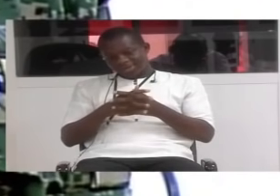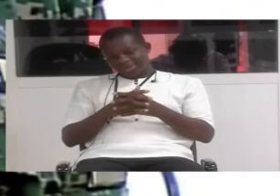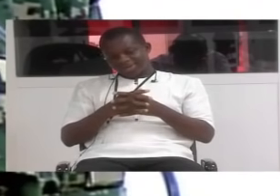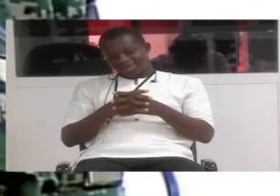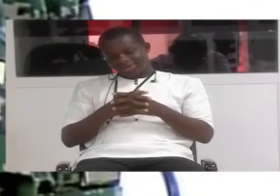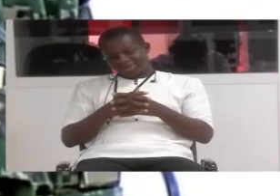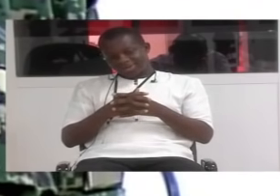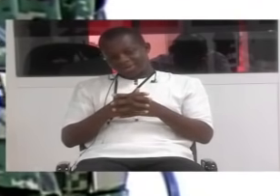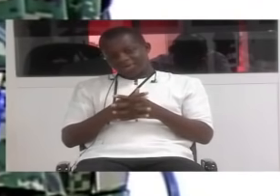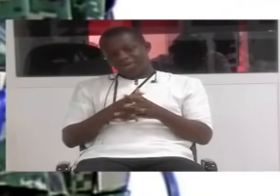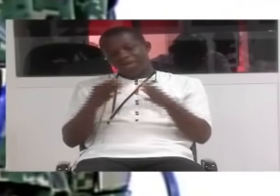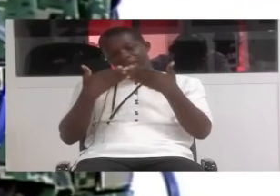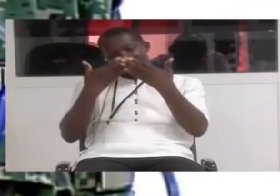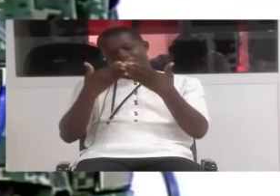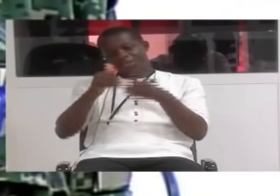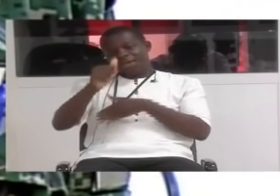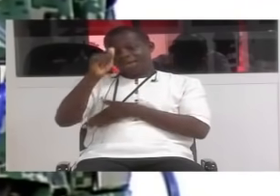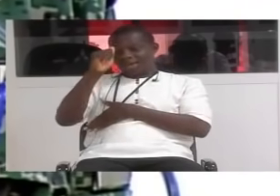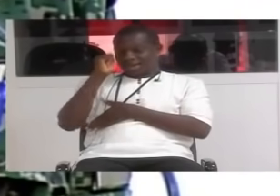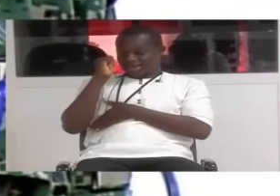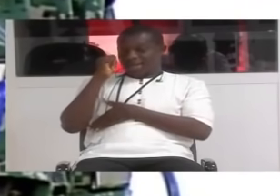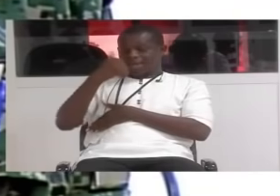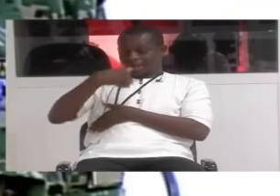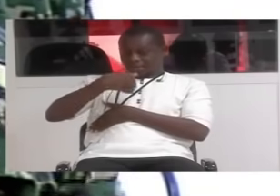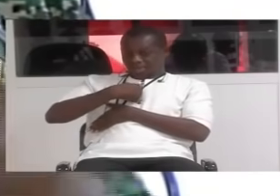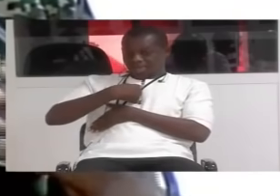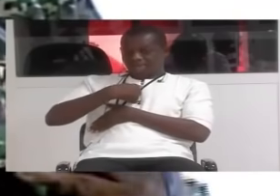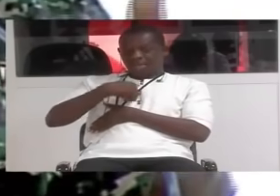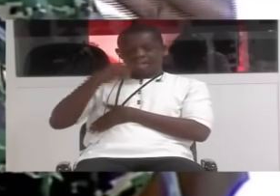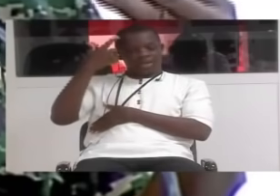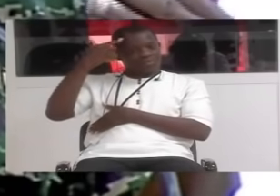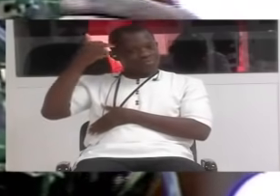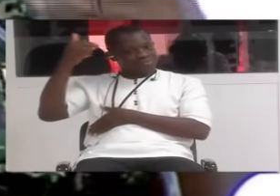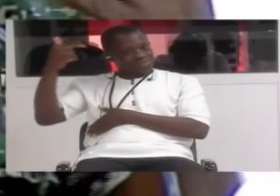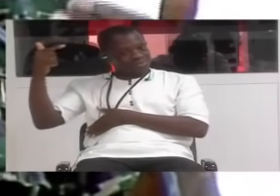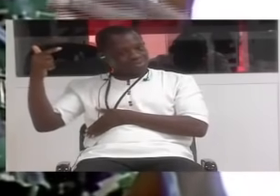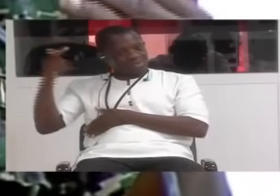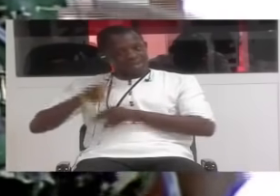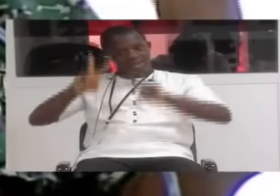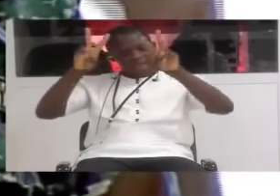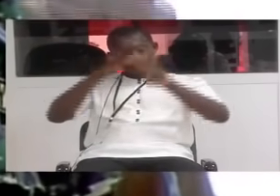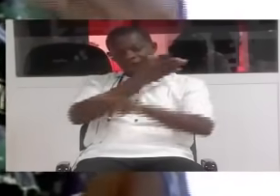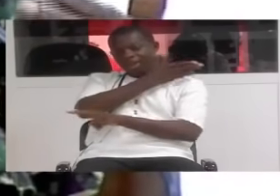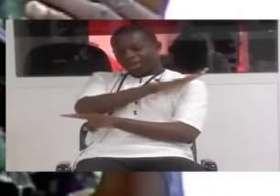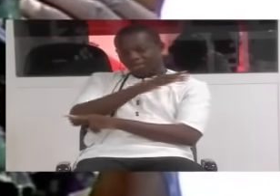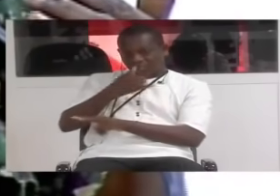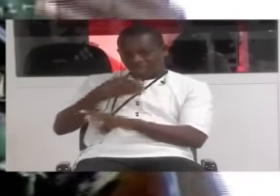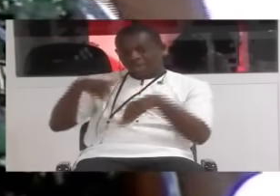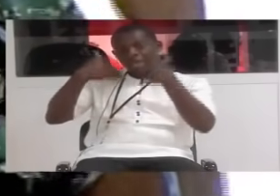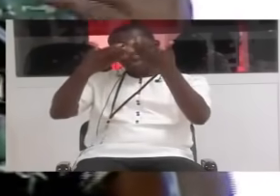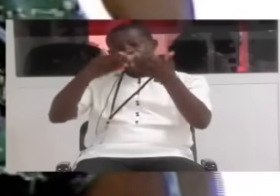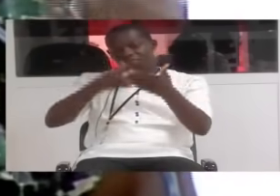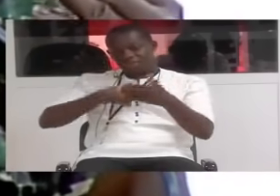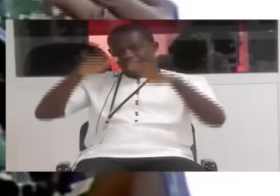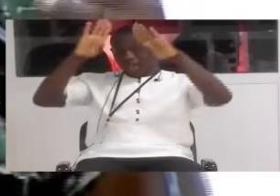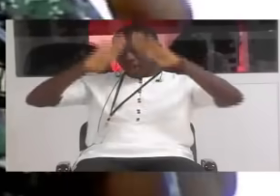akonye kon kunun sibotale yaya jamme yembula bari a hendundi kabira yembula ay bungole dinna